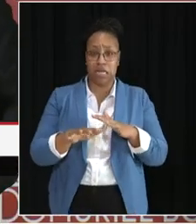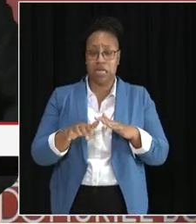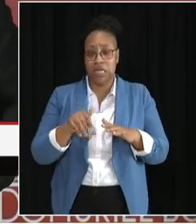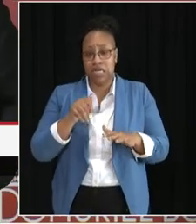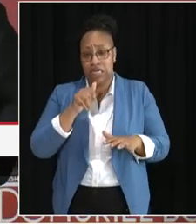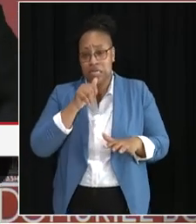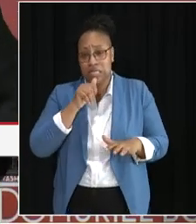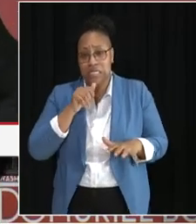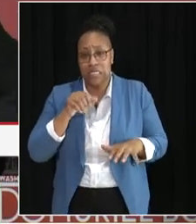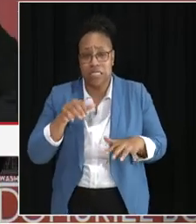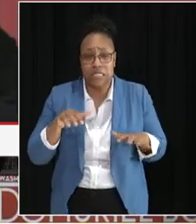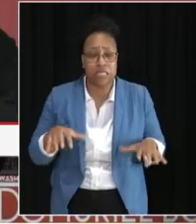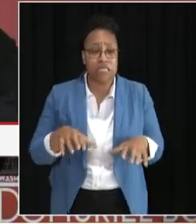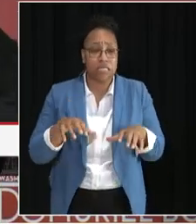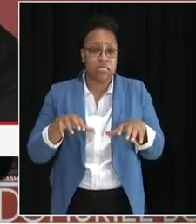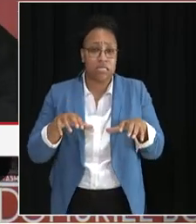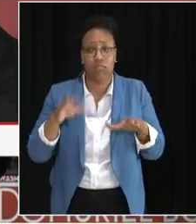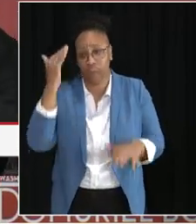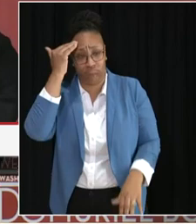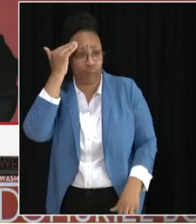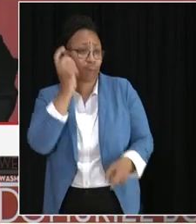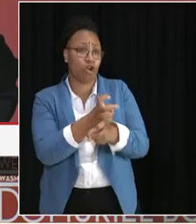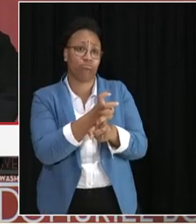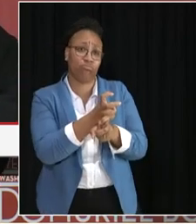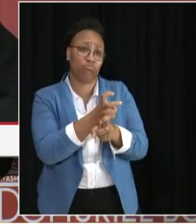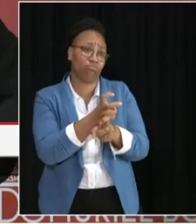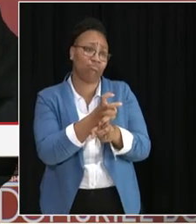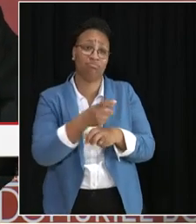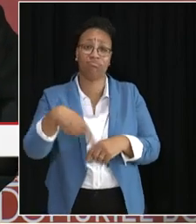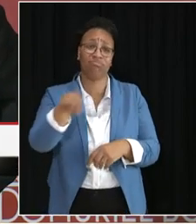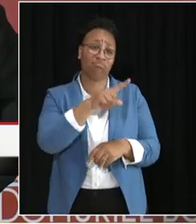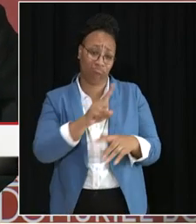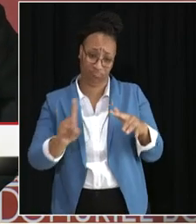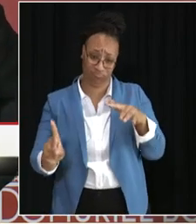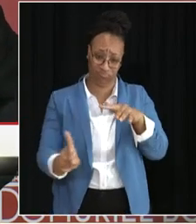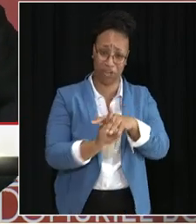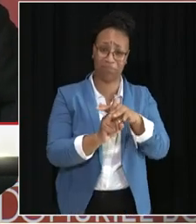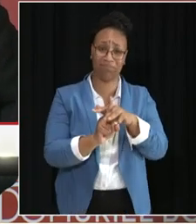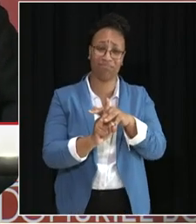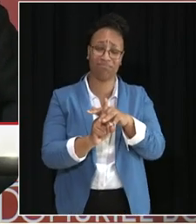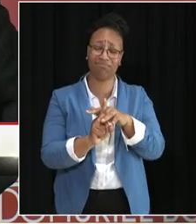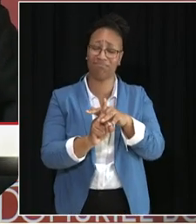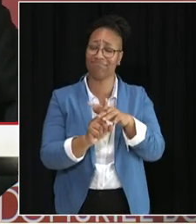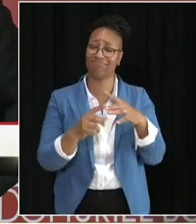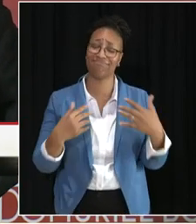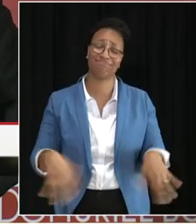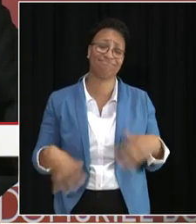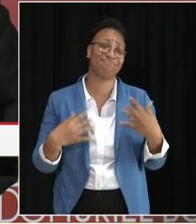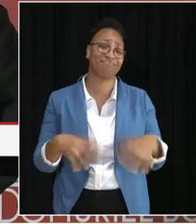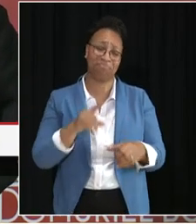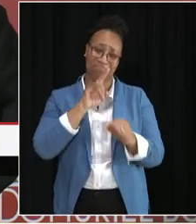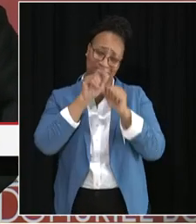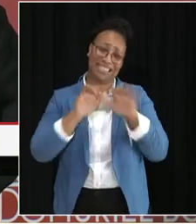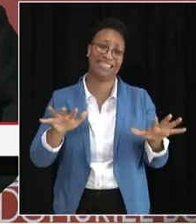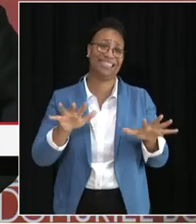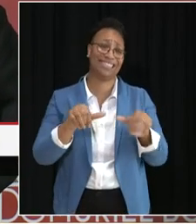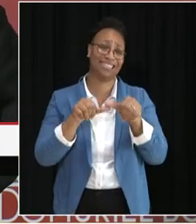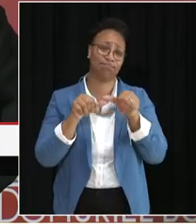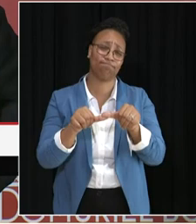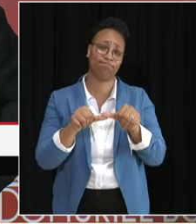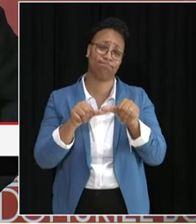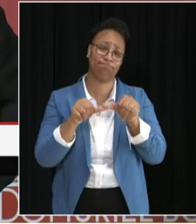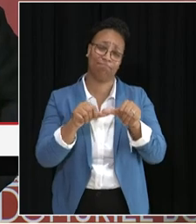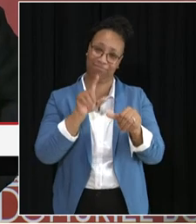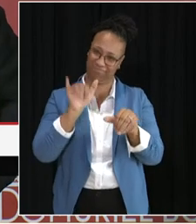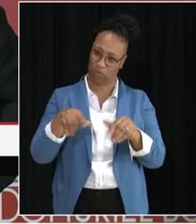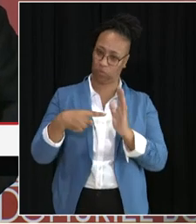the students who are here now, we wouldn't be here. And we made a promise. You know, when you make promises, it's